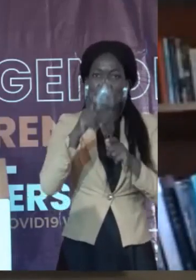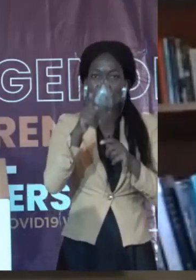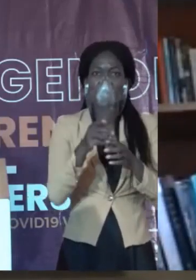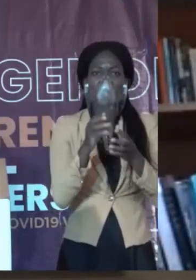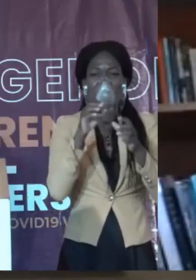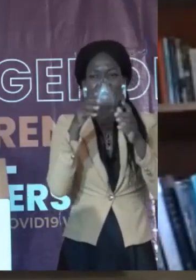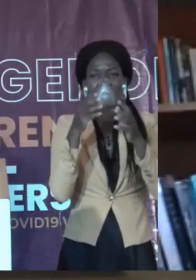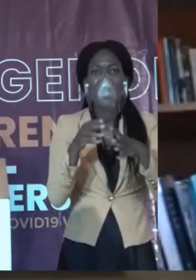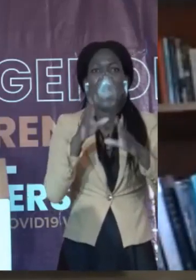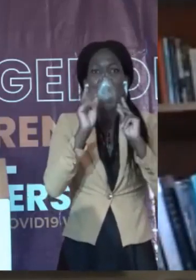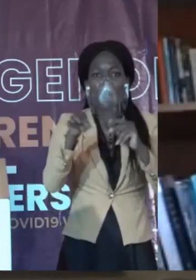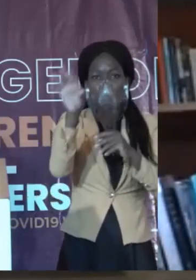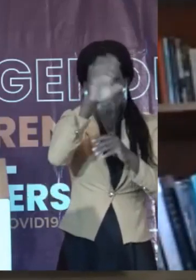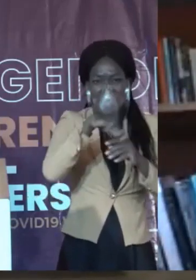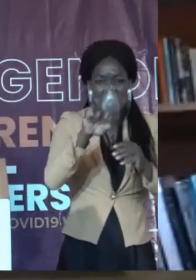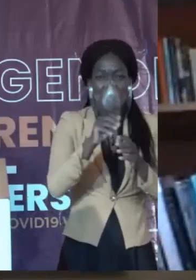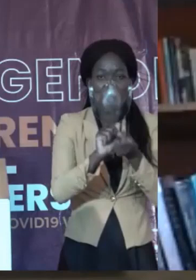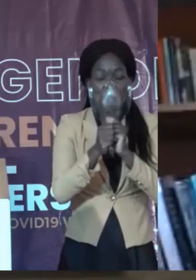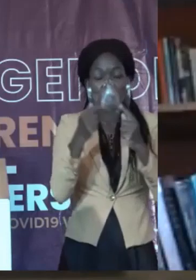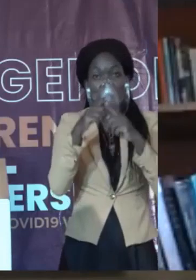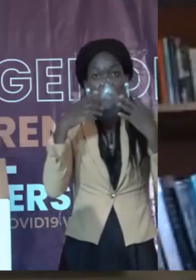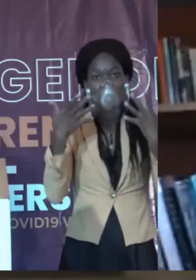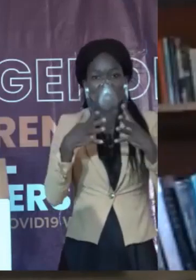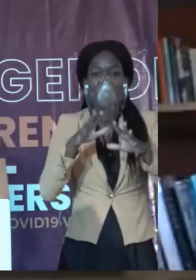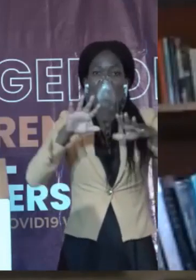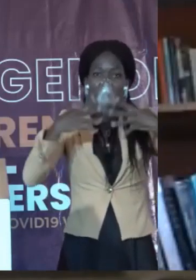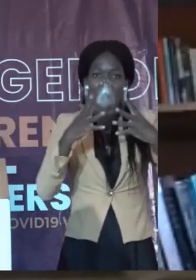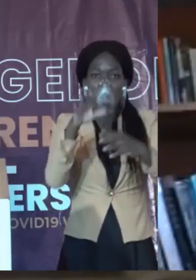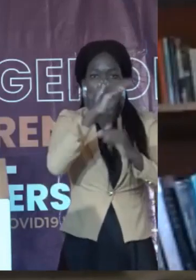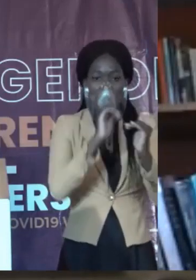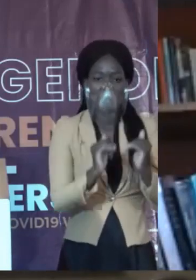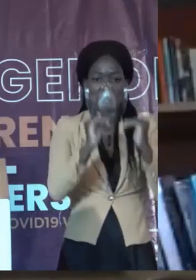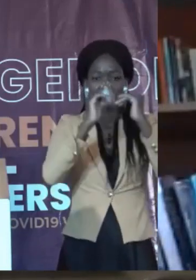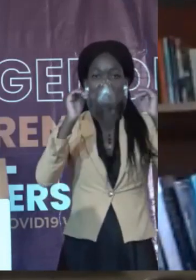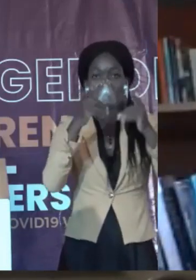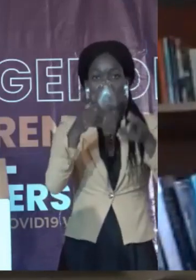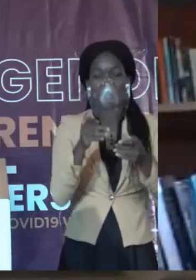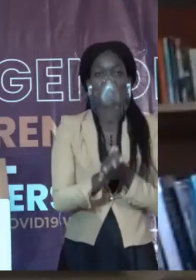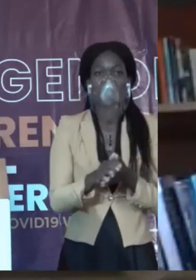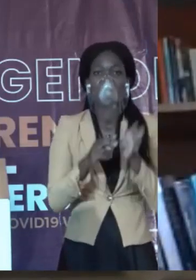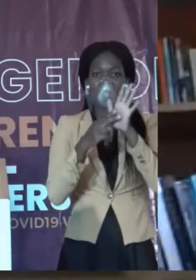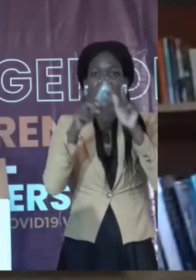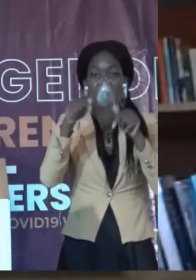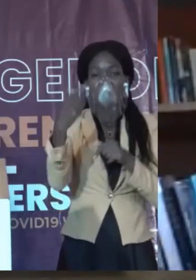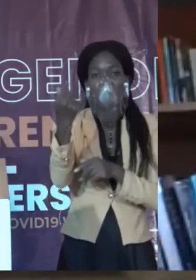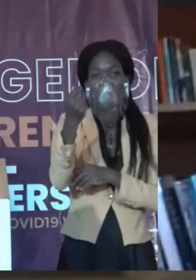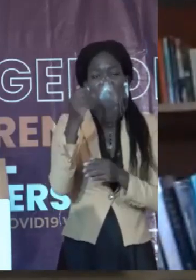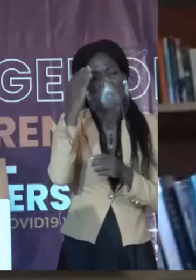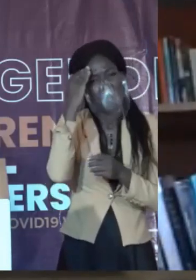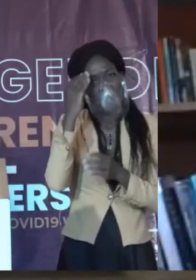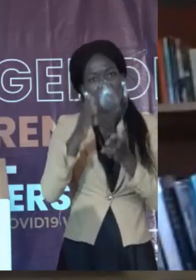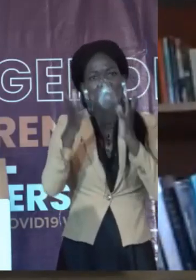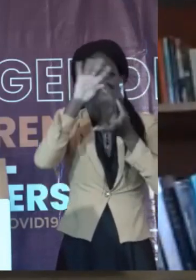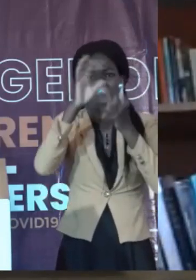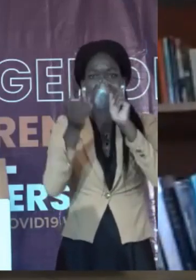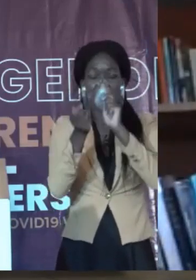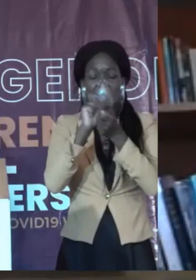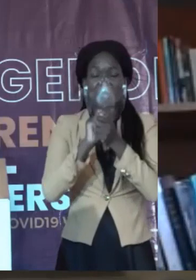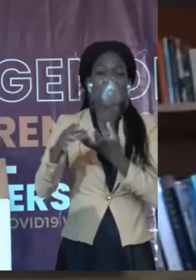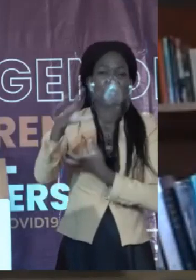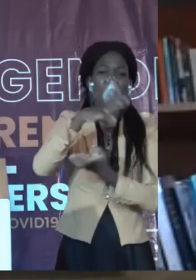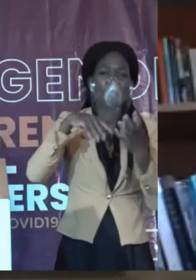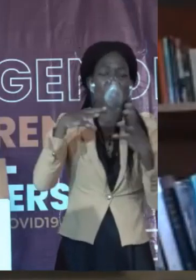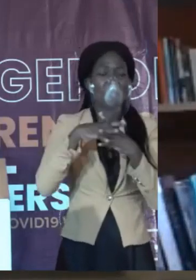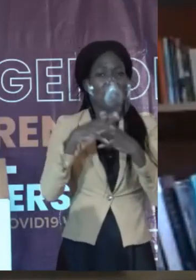climate change. So to give a concrete example, in countries like Malawi, we know very clearly climate change is negatively impacting the availability